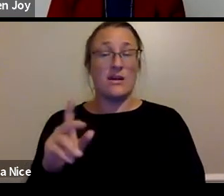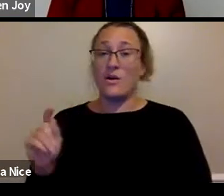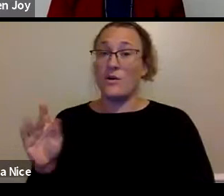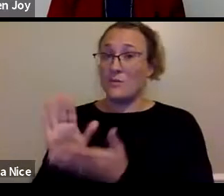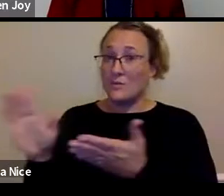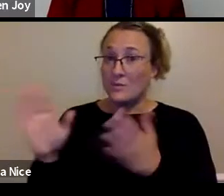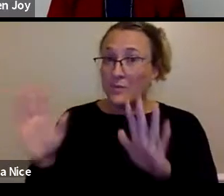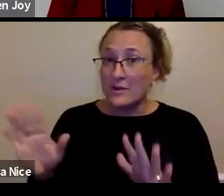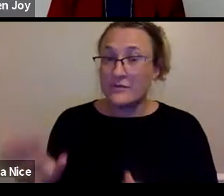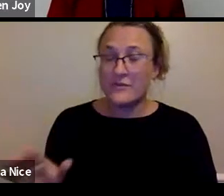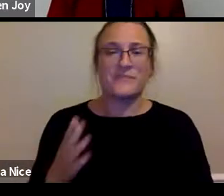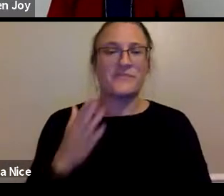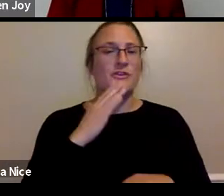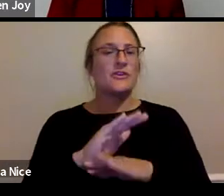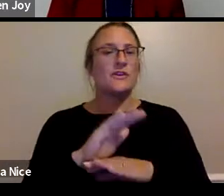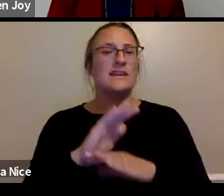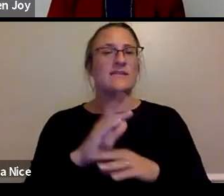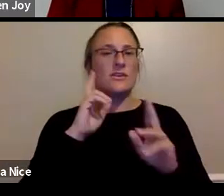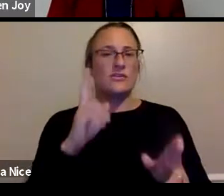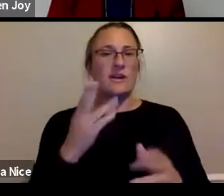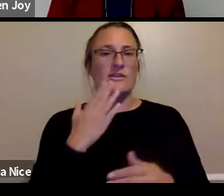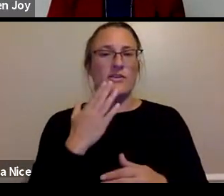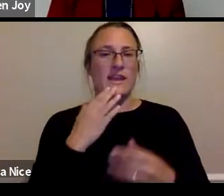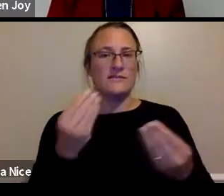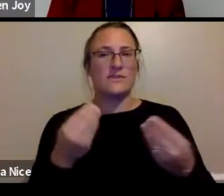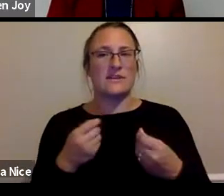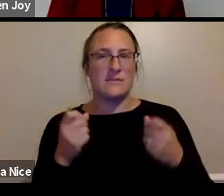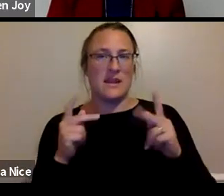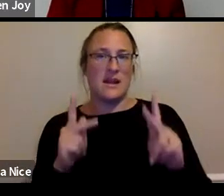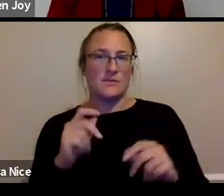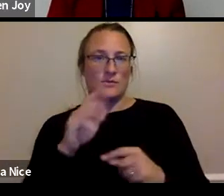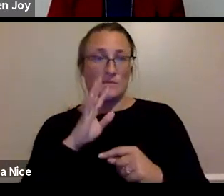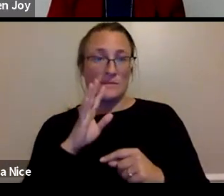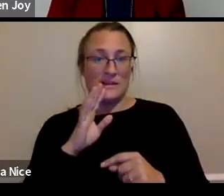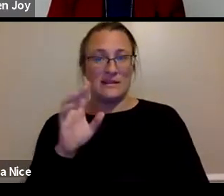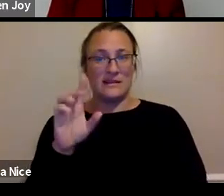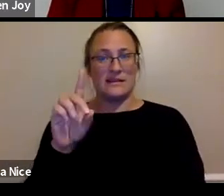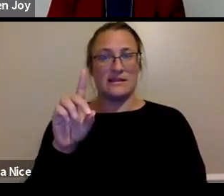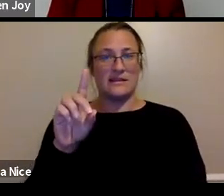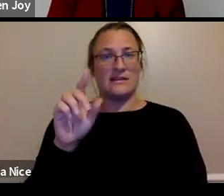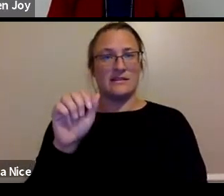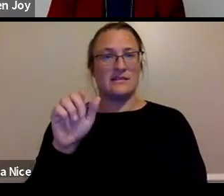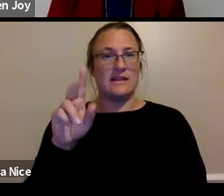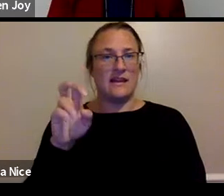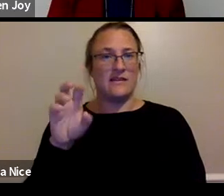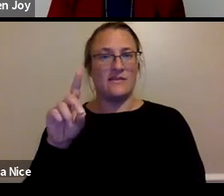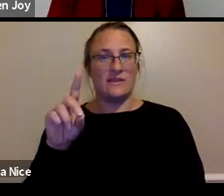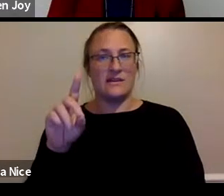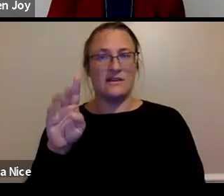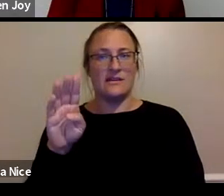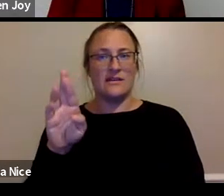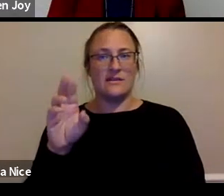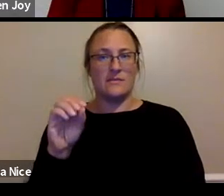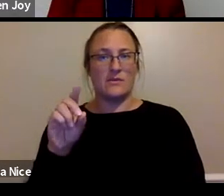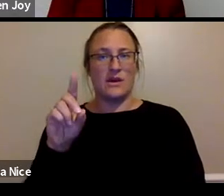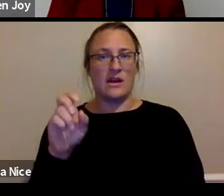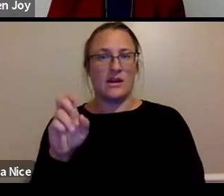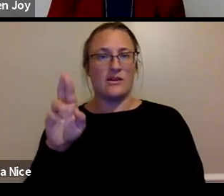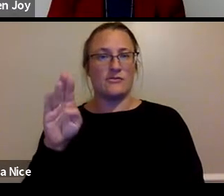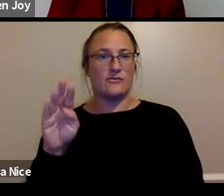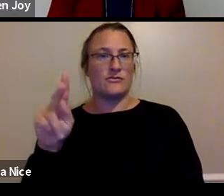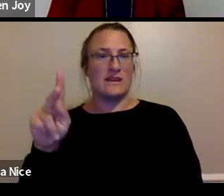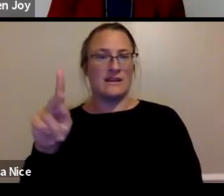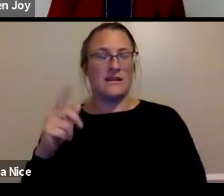Good evening, Your Honor. Thanks for giving me the opportunity to speak. My name is David Broderick. I am a officer